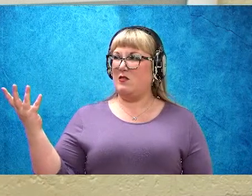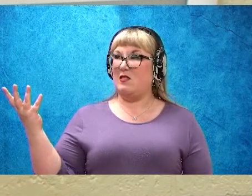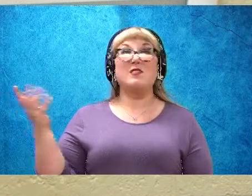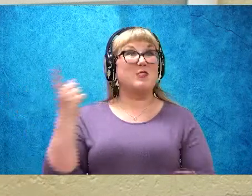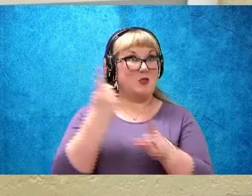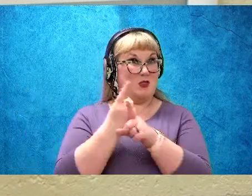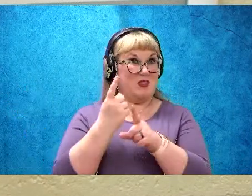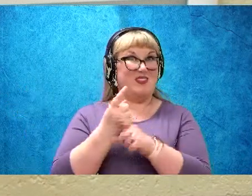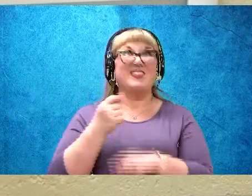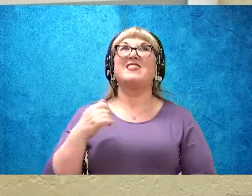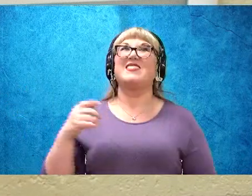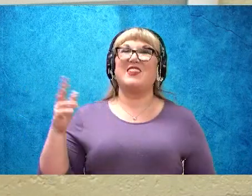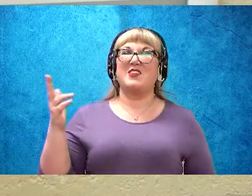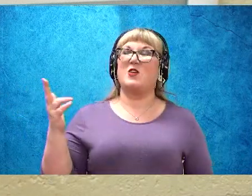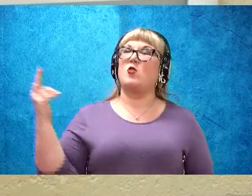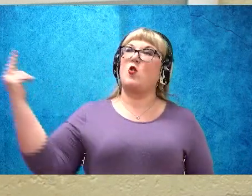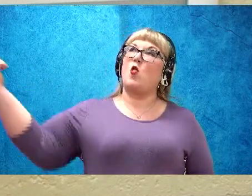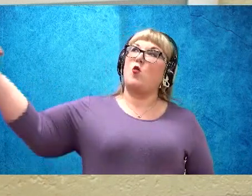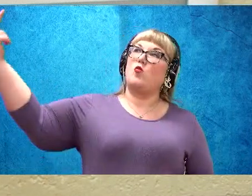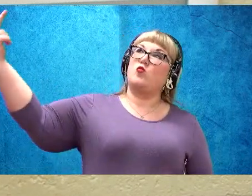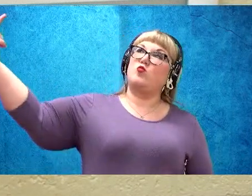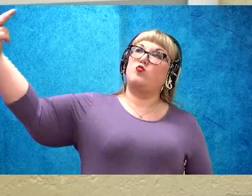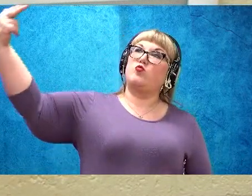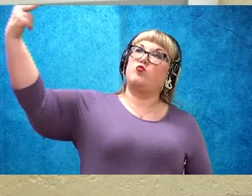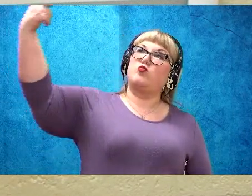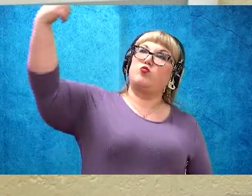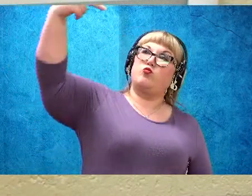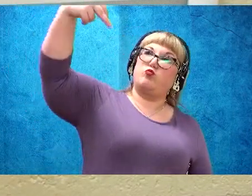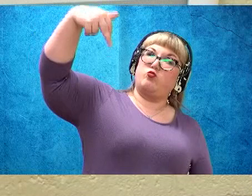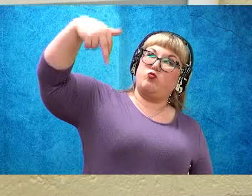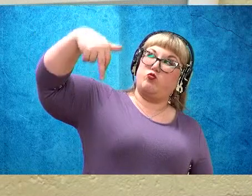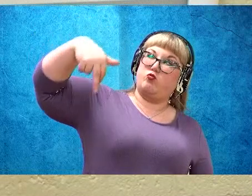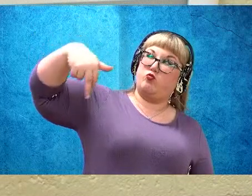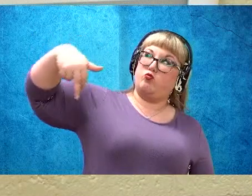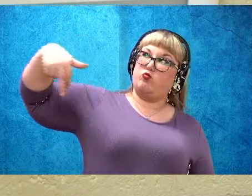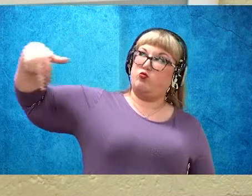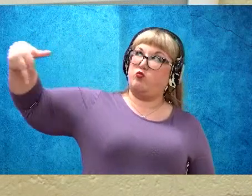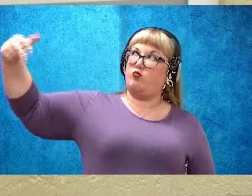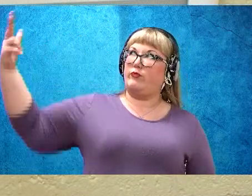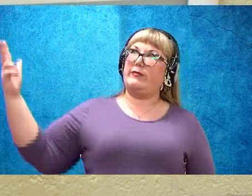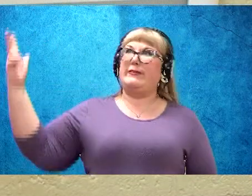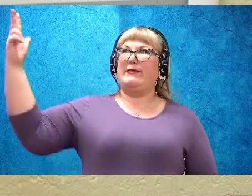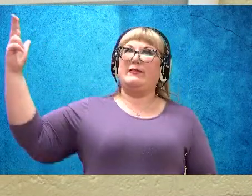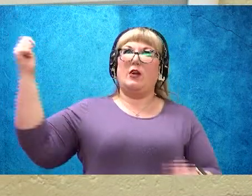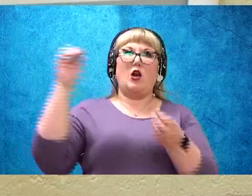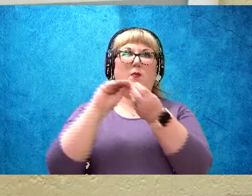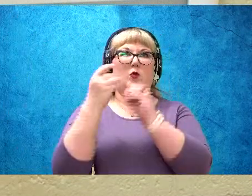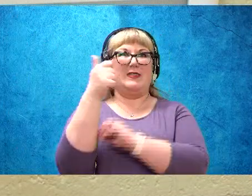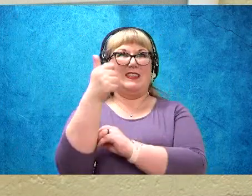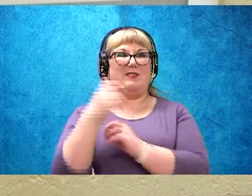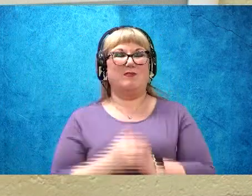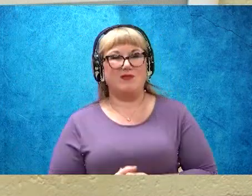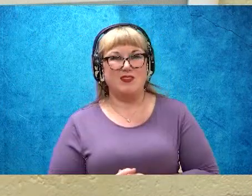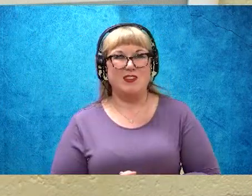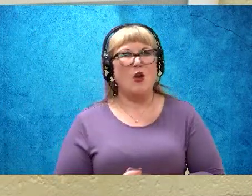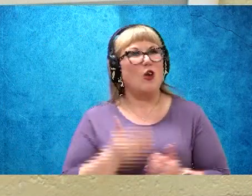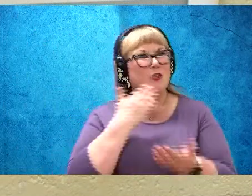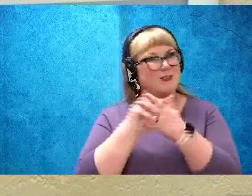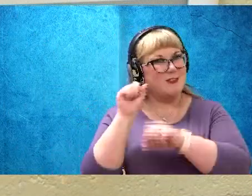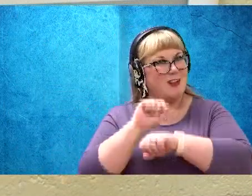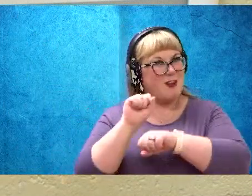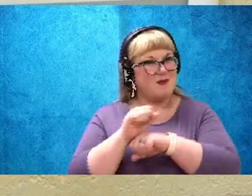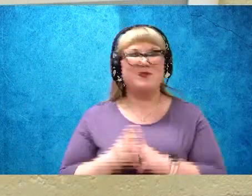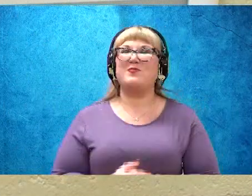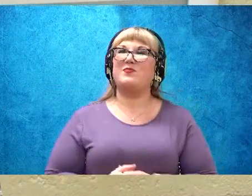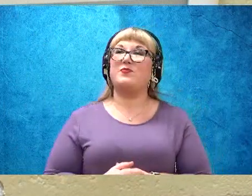That's right. I'm going to drive all the way across and down to number 10. Good job. All